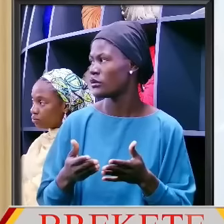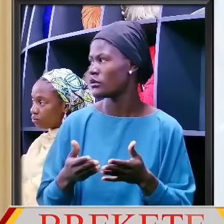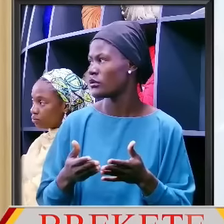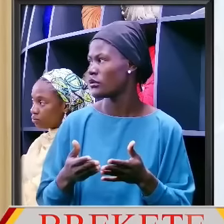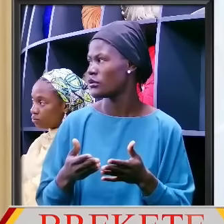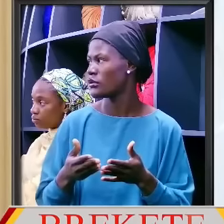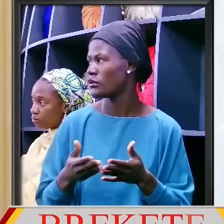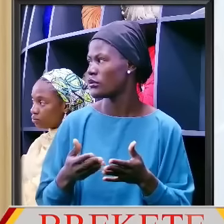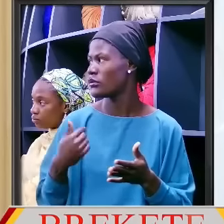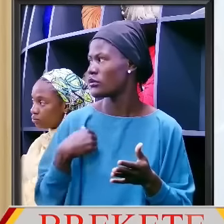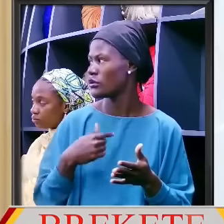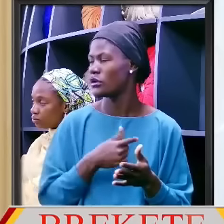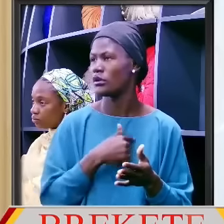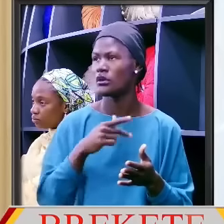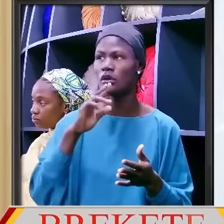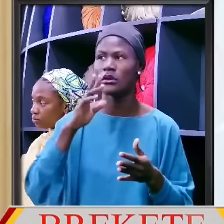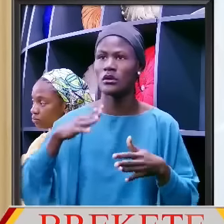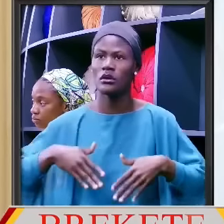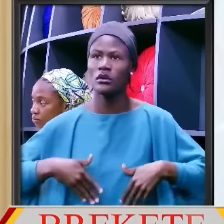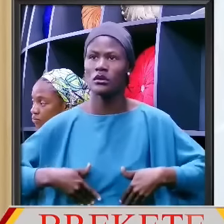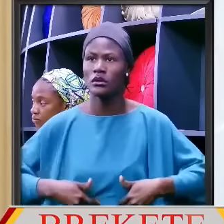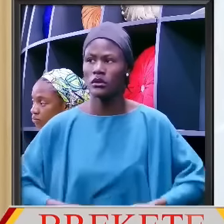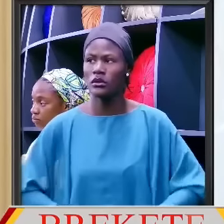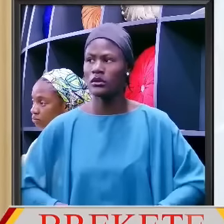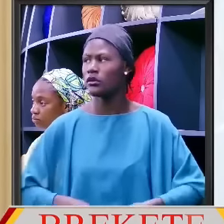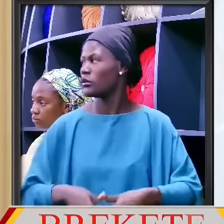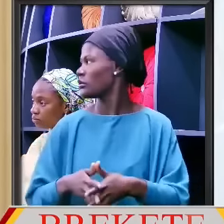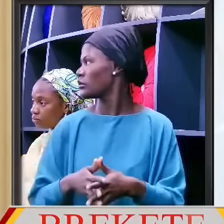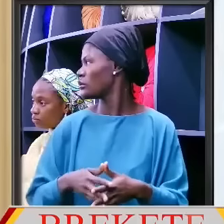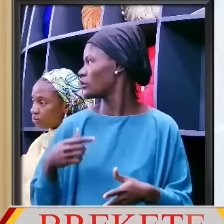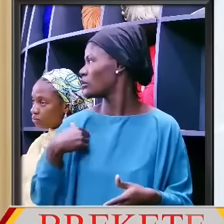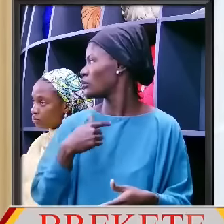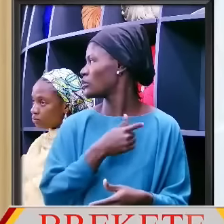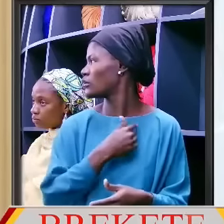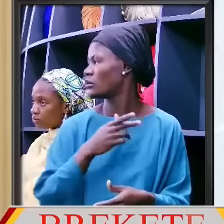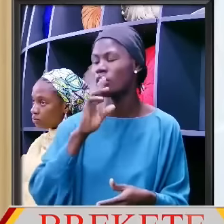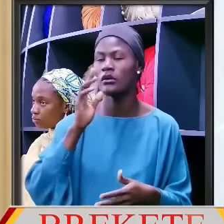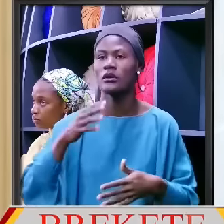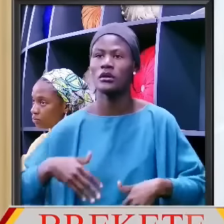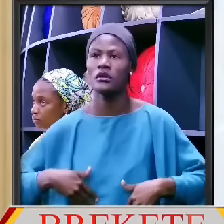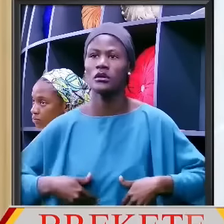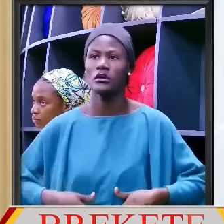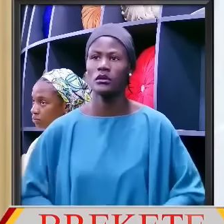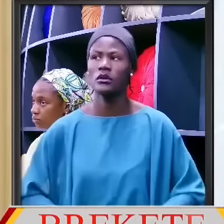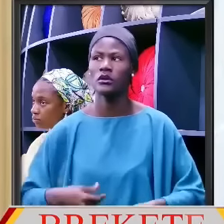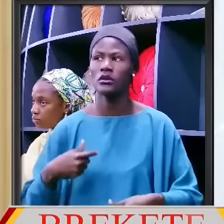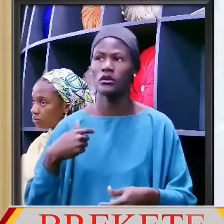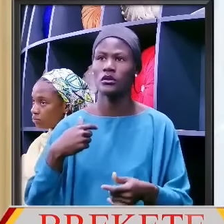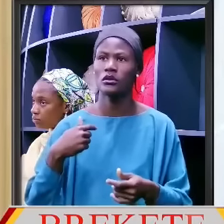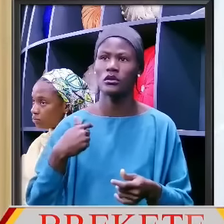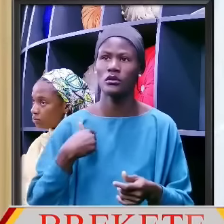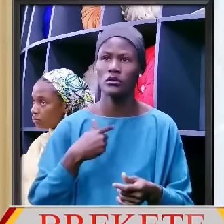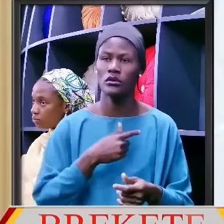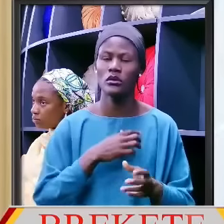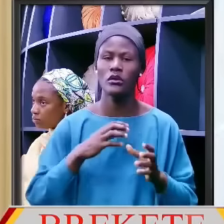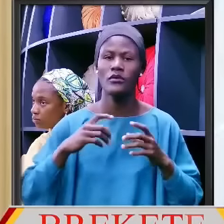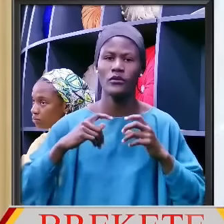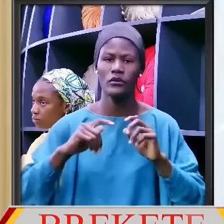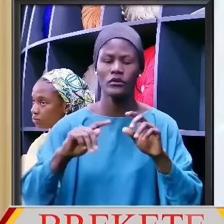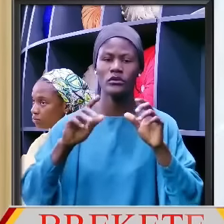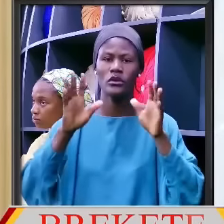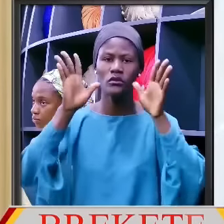prepared him. We are tired. This religion is tired. We are tired. We are tired Muslims. We are tired